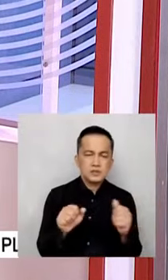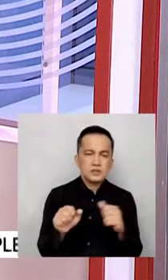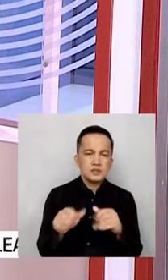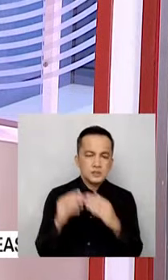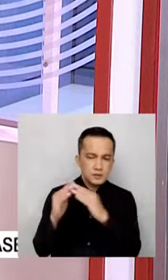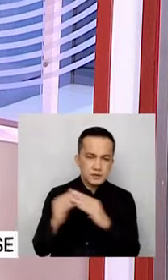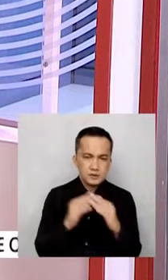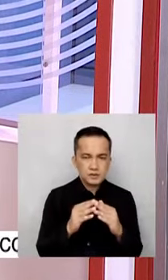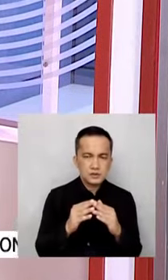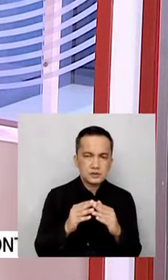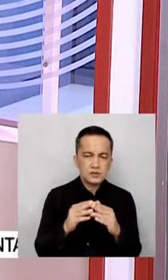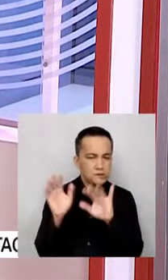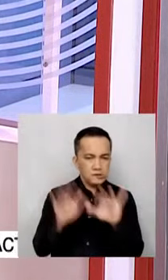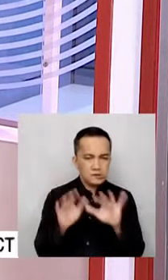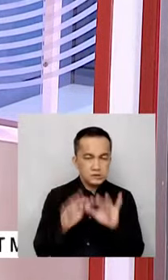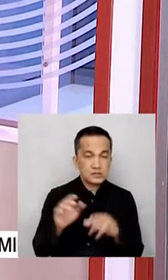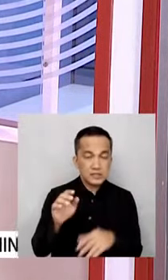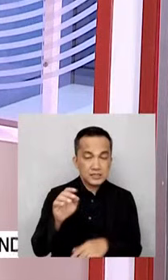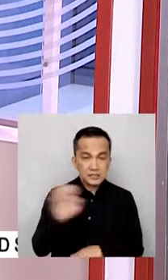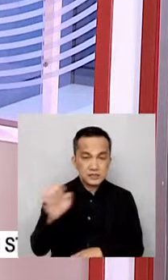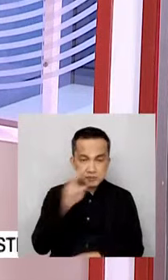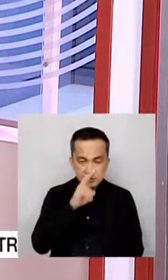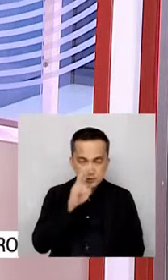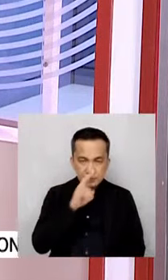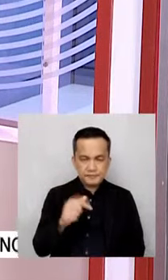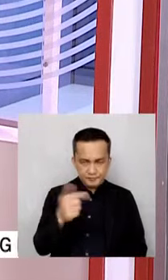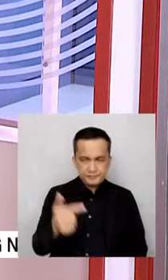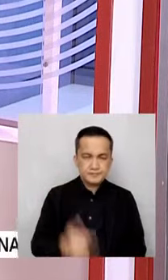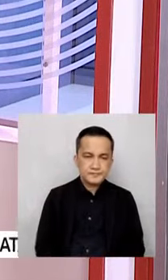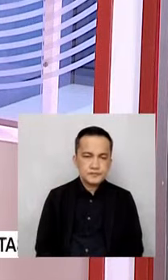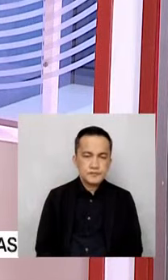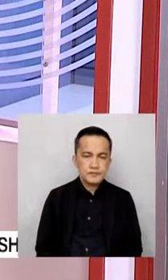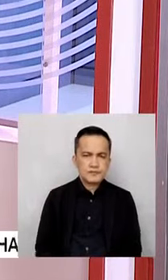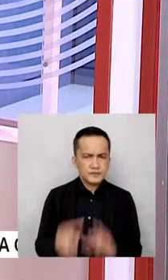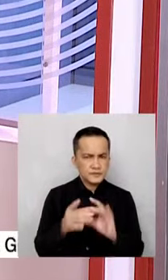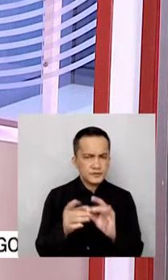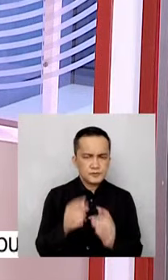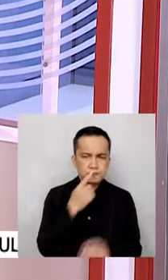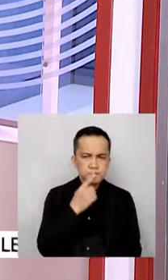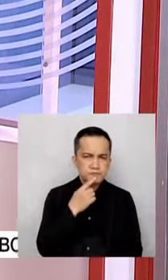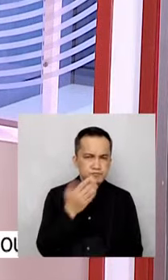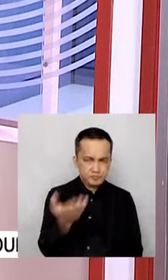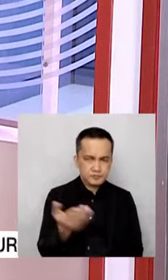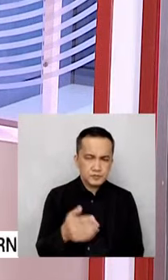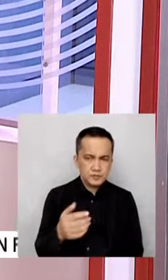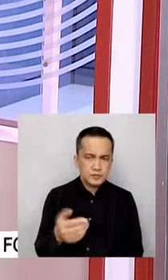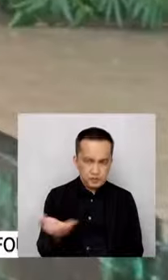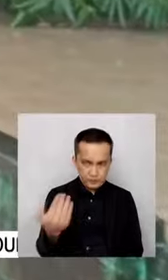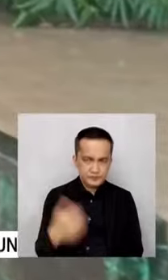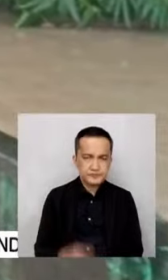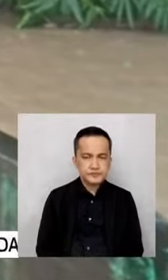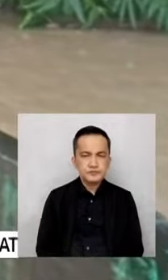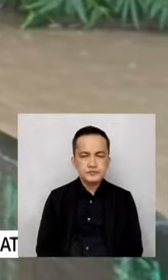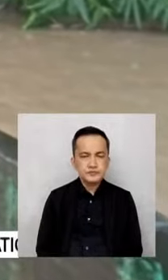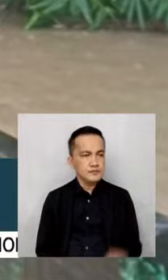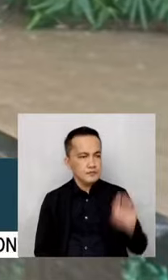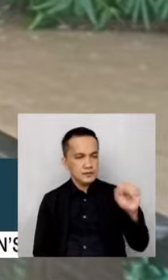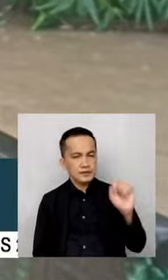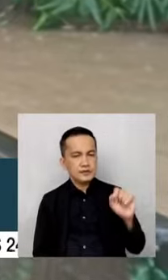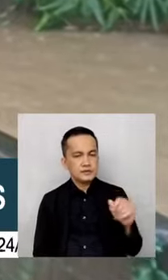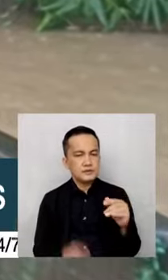to heavy rains and floods. Sharon Avita now joins us with that story. Sharon, go ahead. Yes, Carmina. Hundreds of